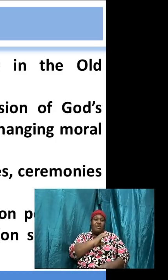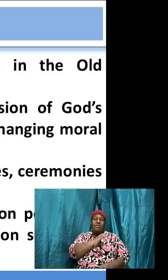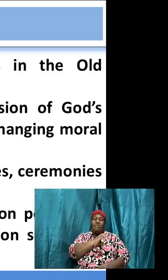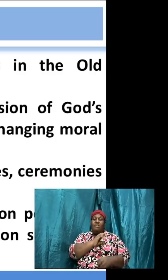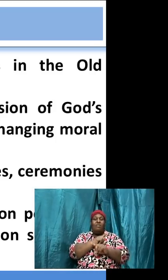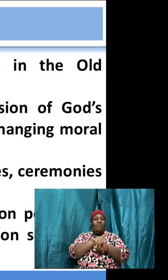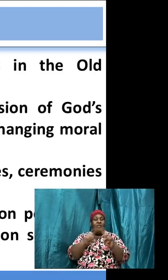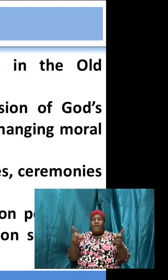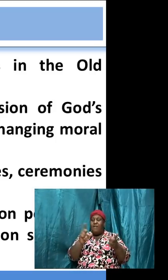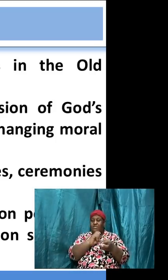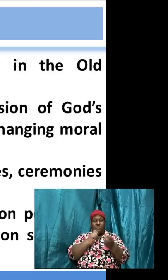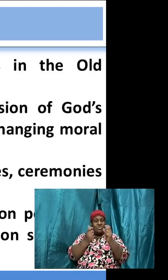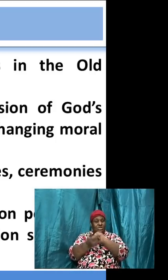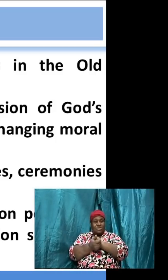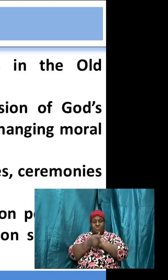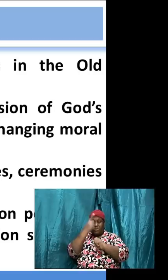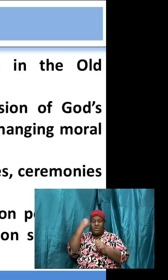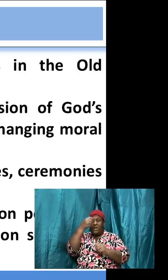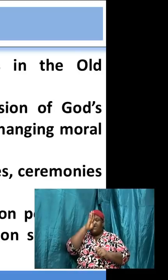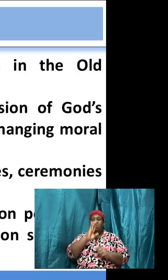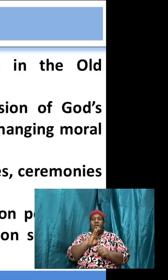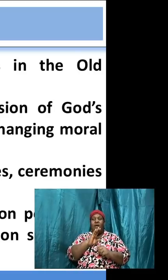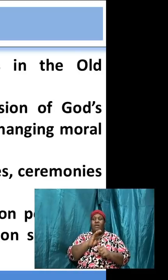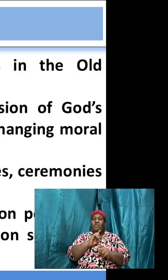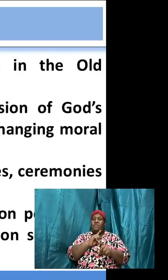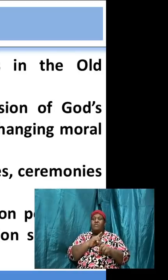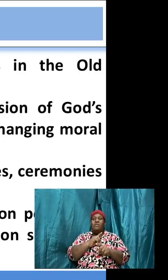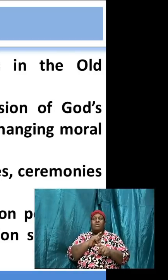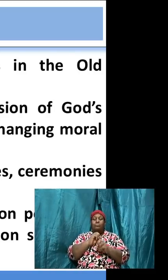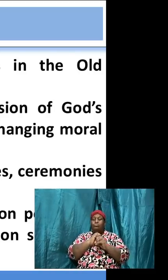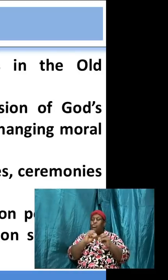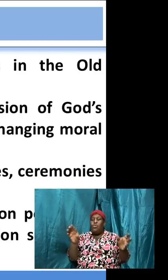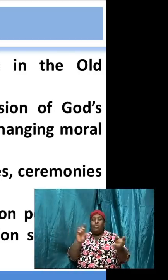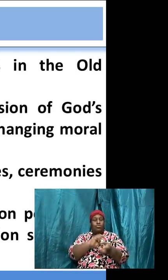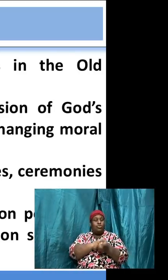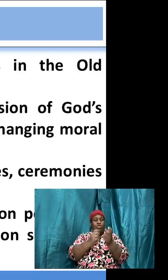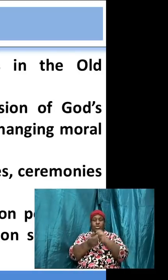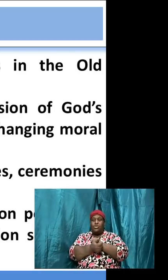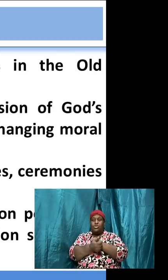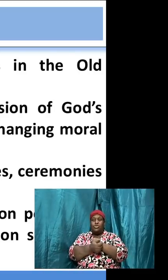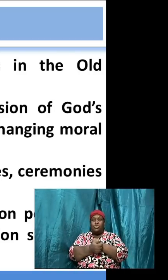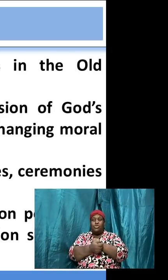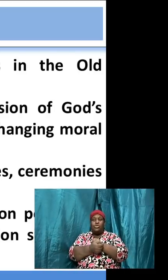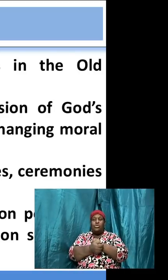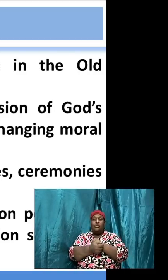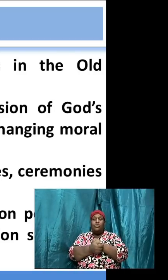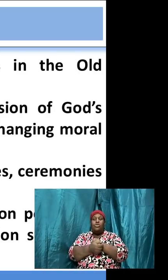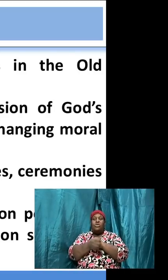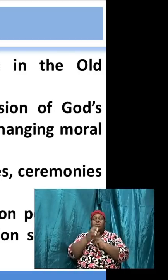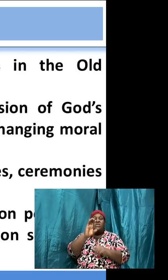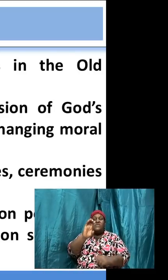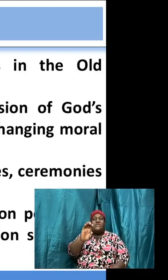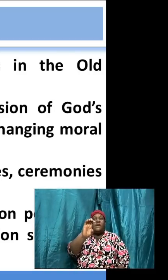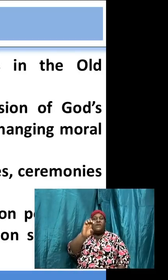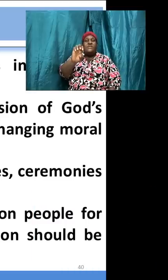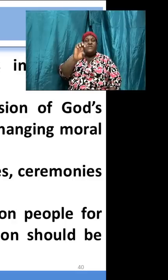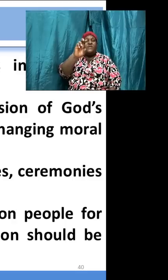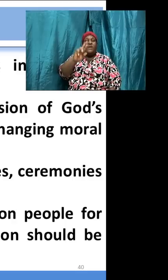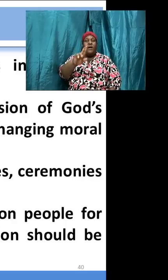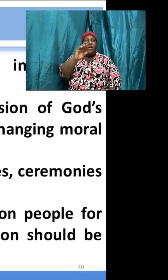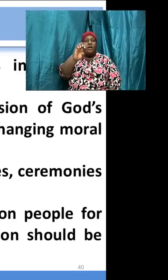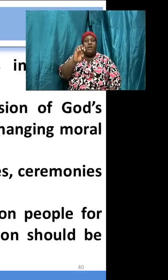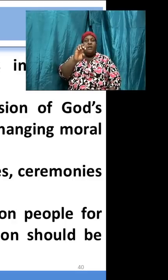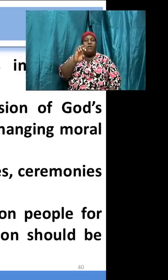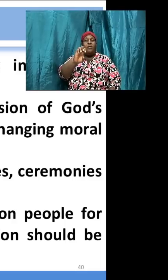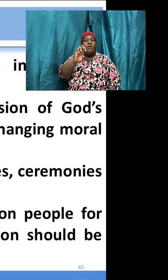does not change. However, there's what is called the ceremonial laws. And these have to do with the ordinances and the